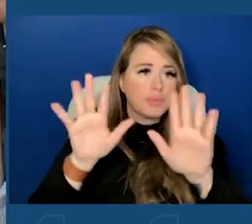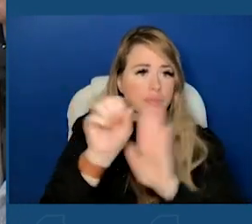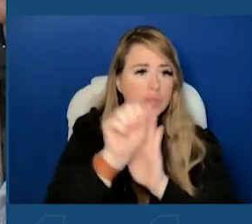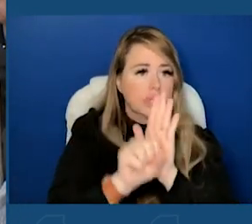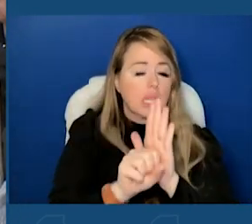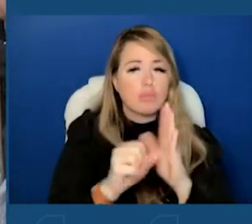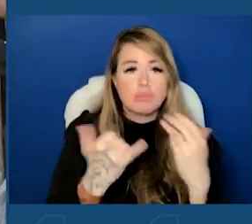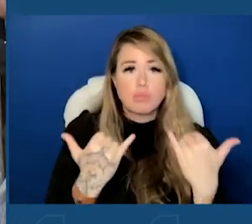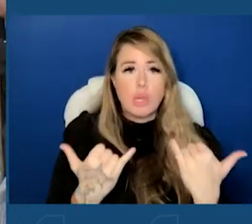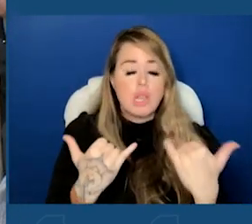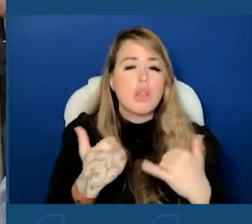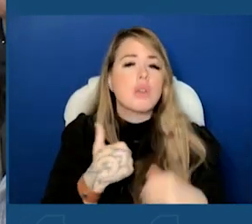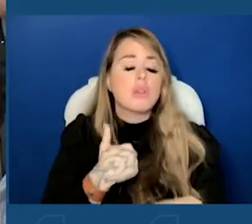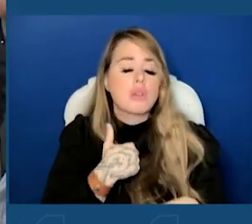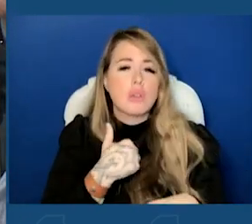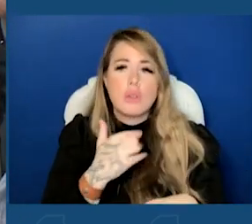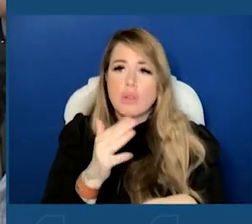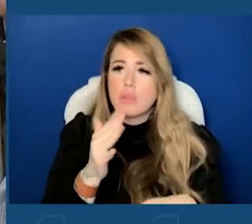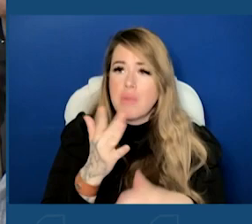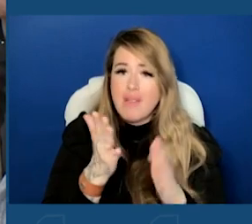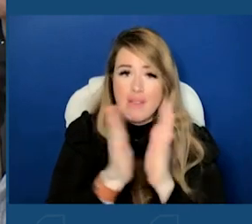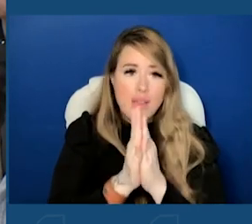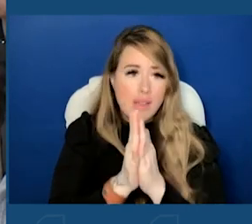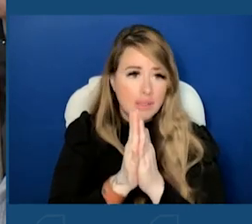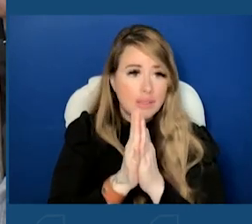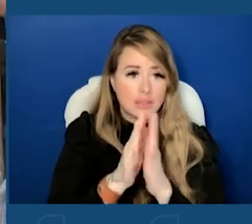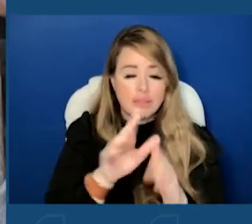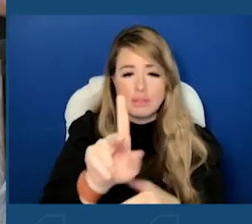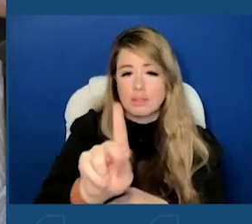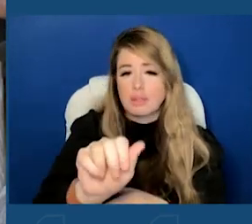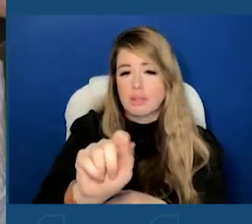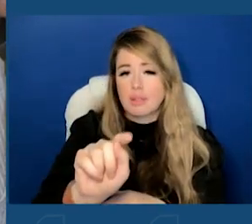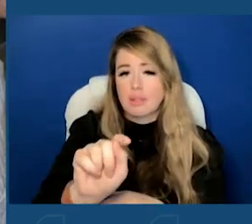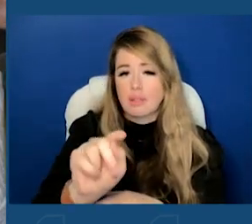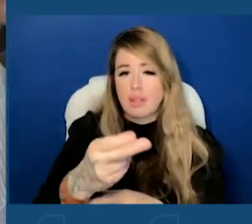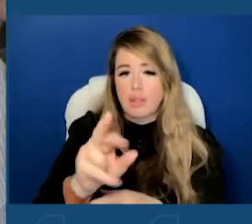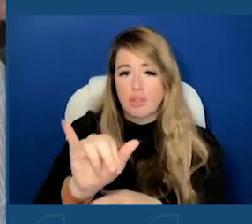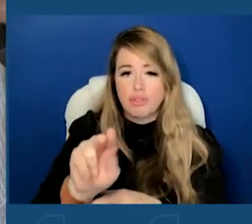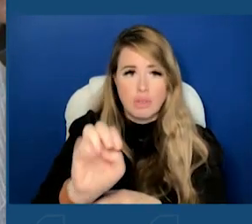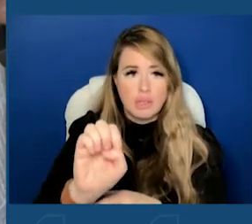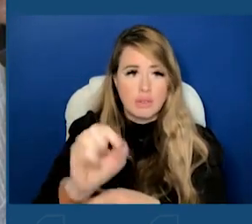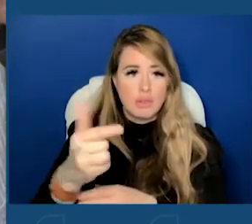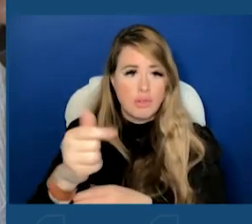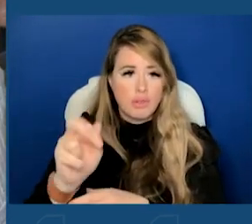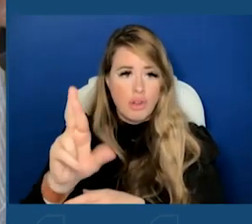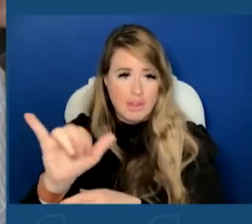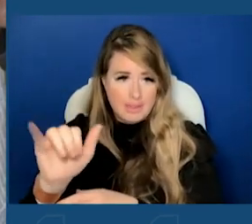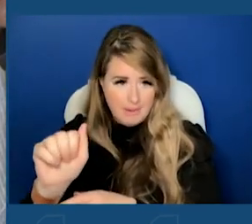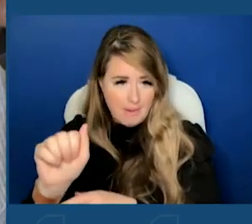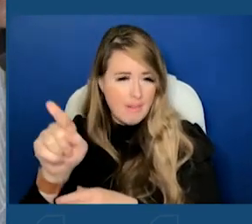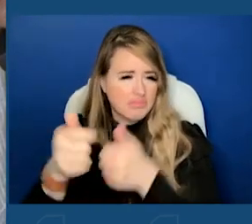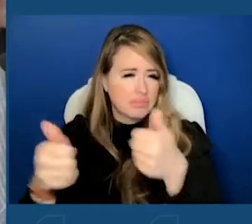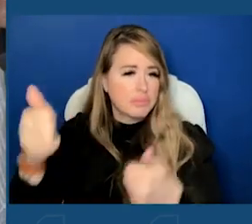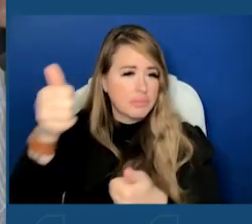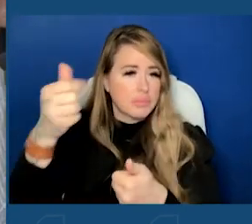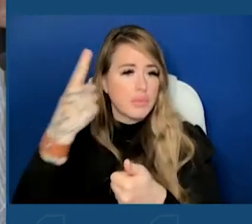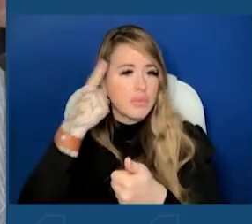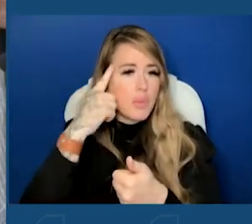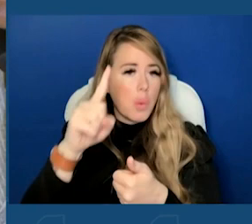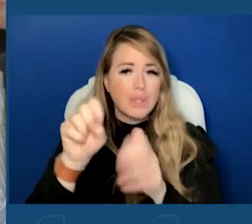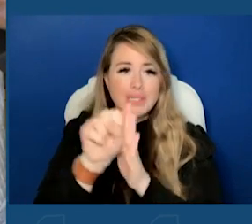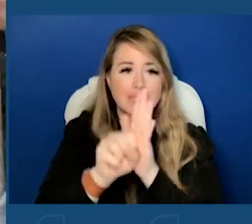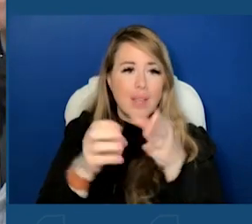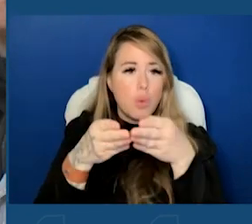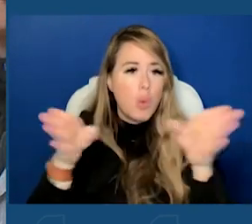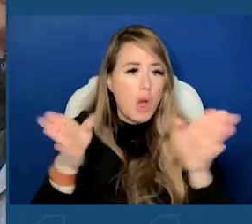this point, I'll be asking Catherine Garcia, the head of statewide operations, who's been embedded with all of us at our